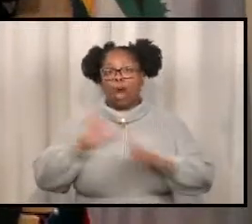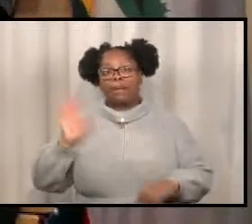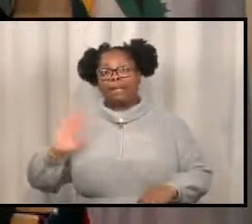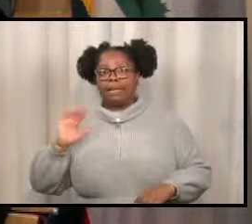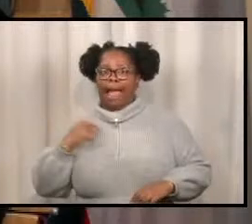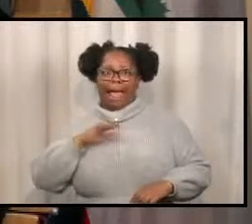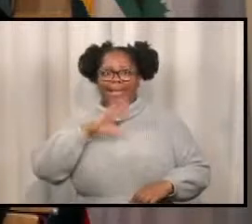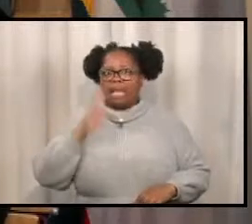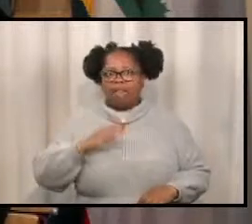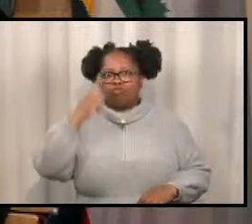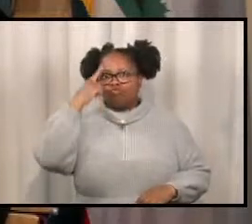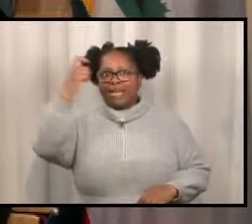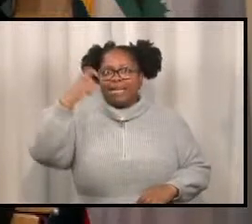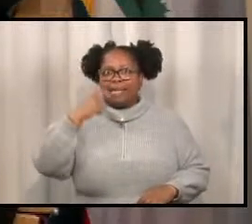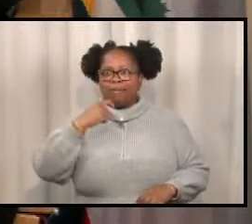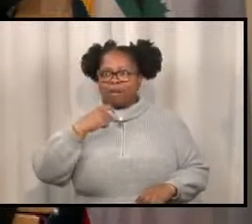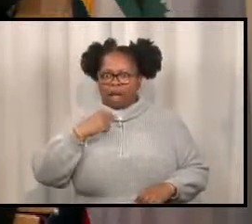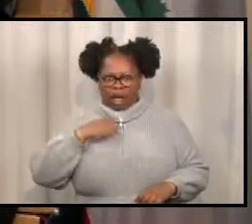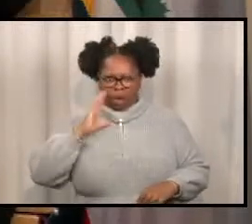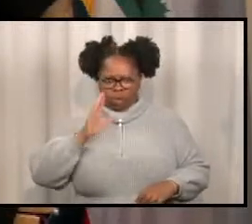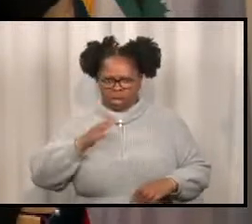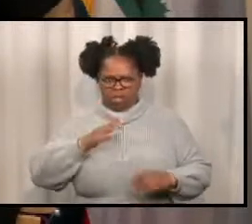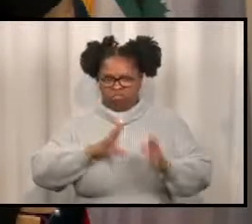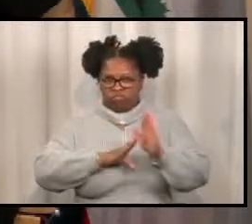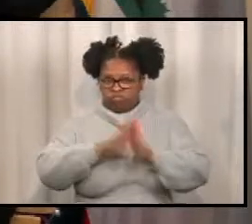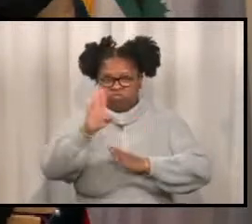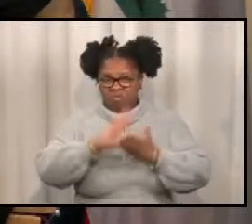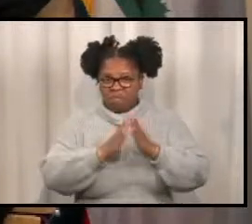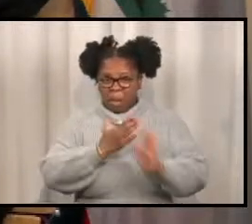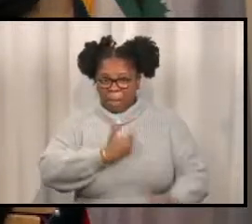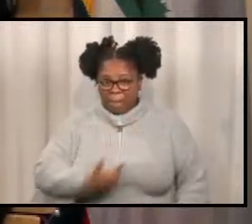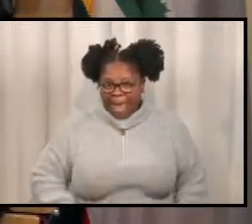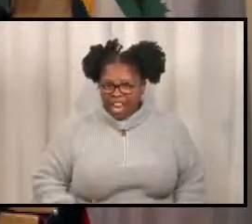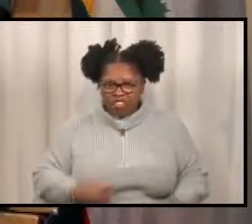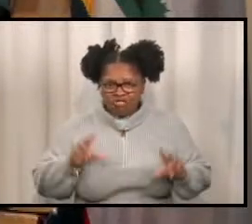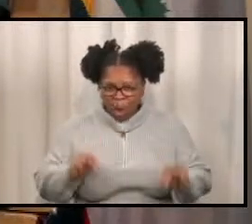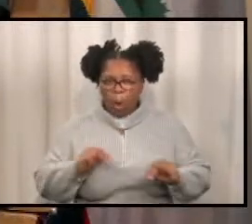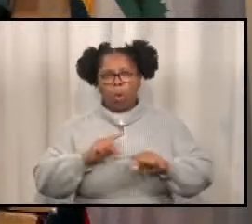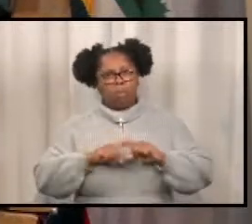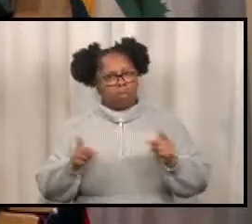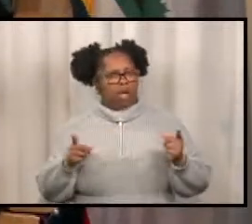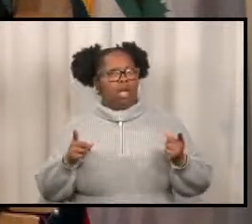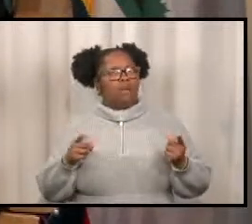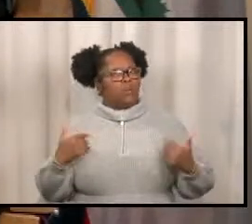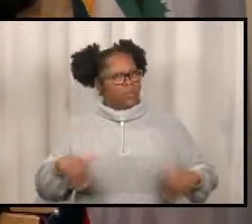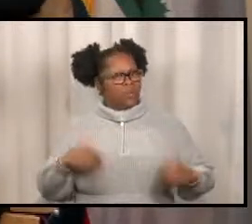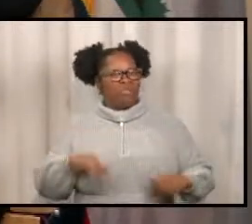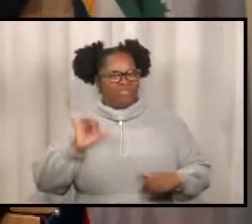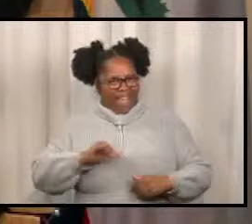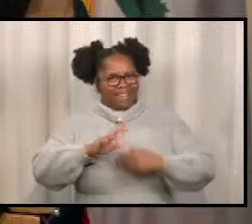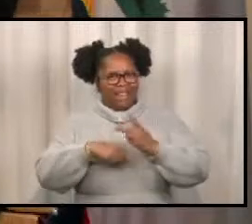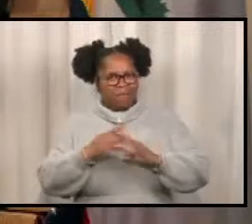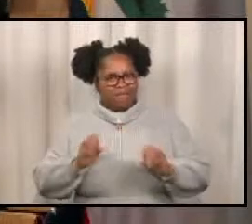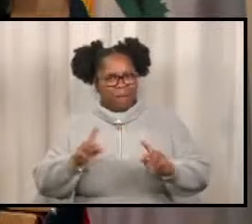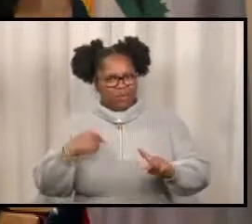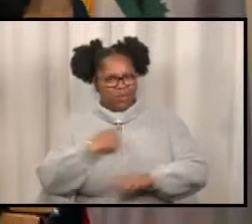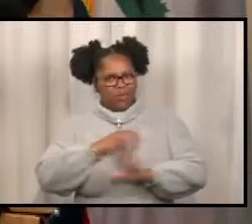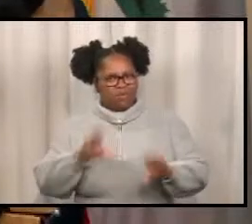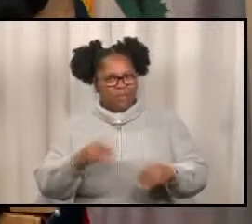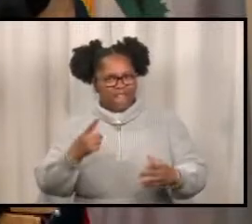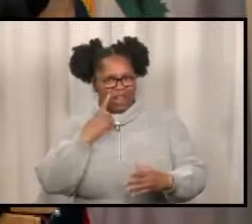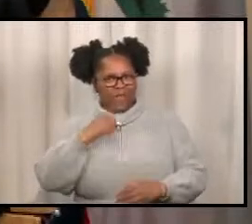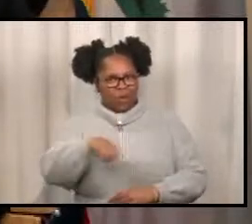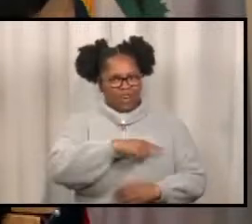that I would ultimately be the mayor and be able to lead these efforts across our city. But that's the opportunities that we're going to be able to provide here at Public Service Corps.